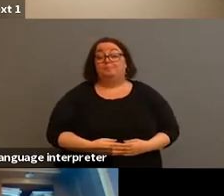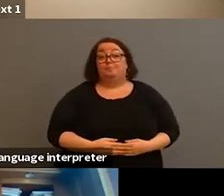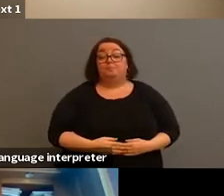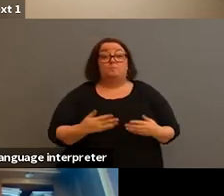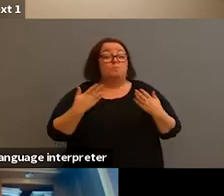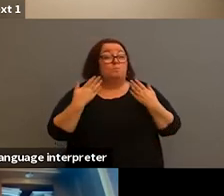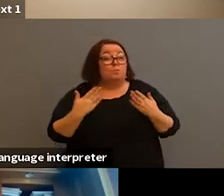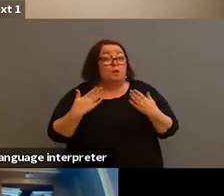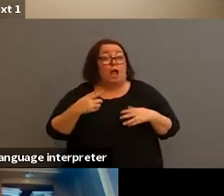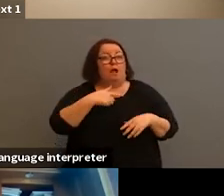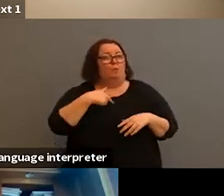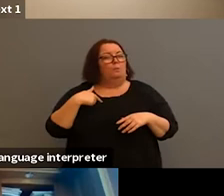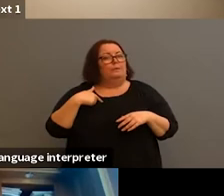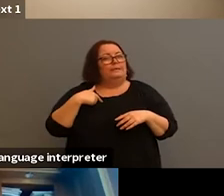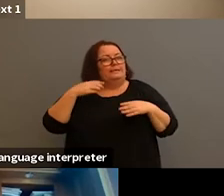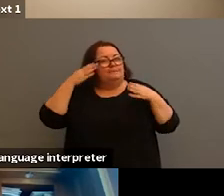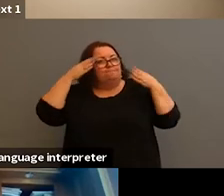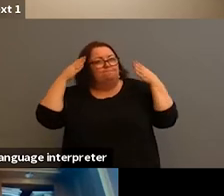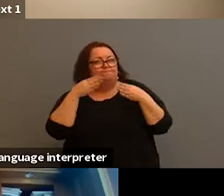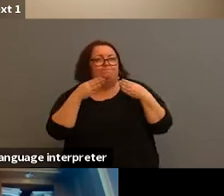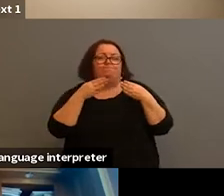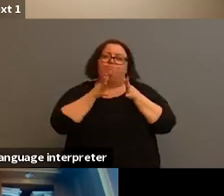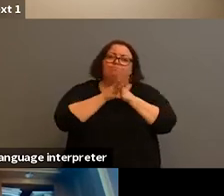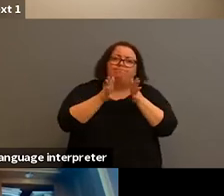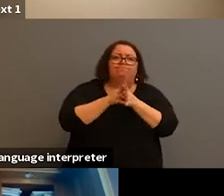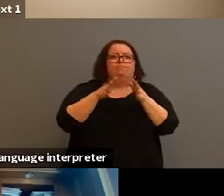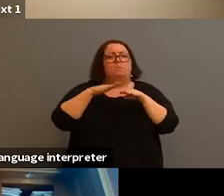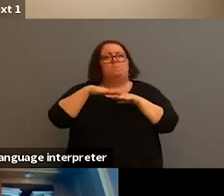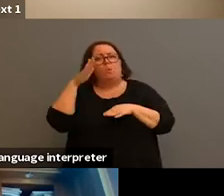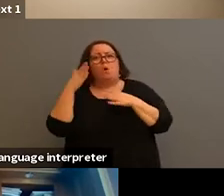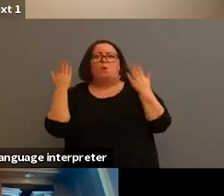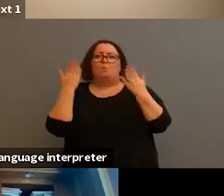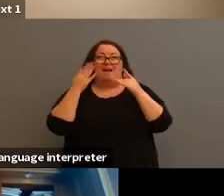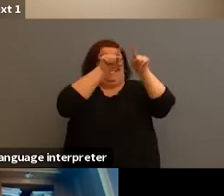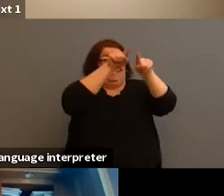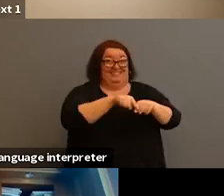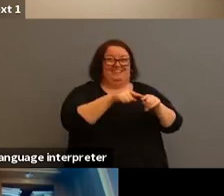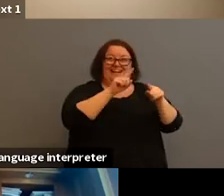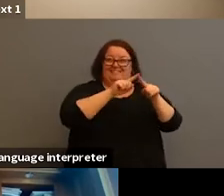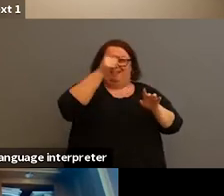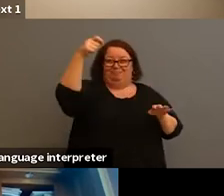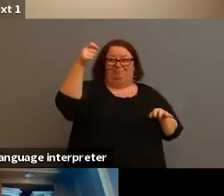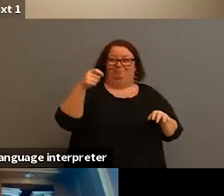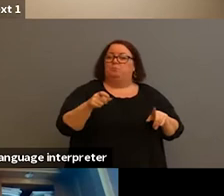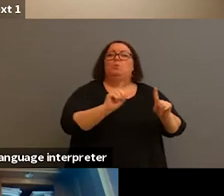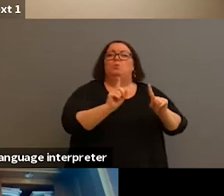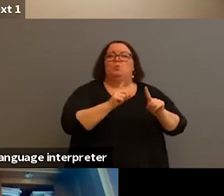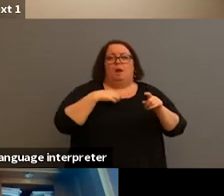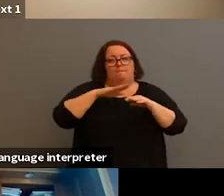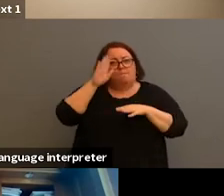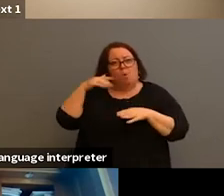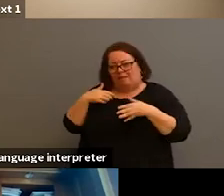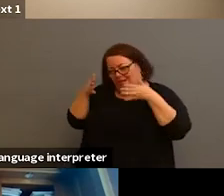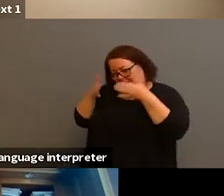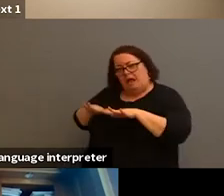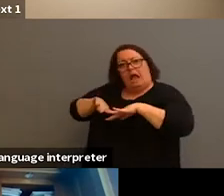agenda as the global instrument it is, but more on implementation. And we are really happy to have presentations